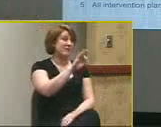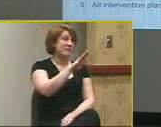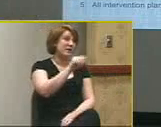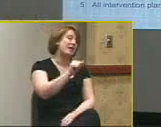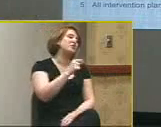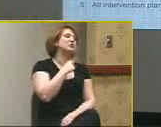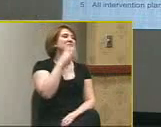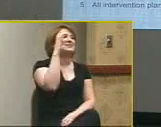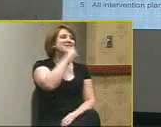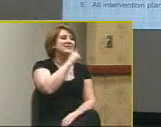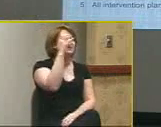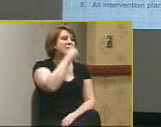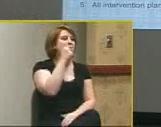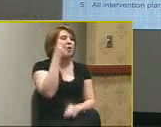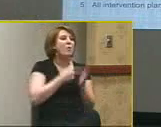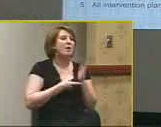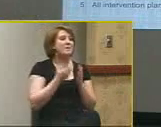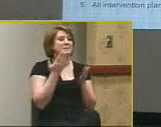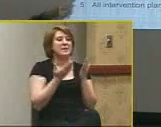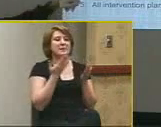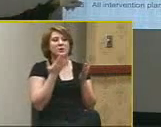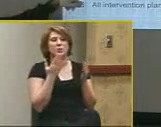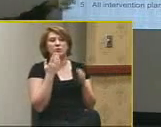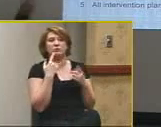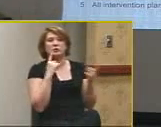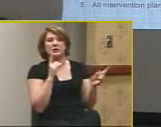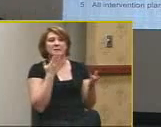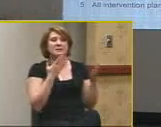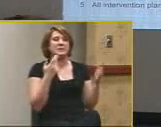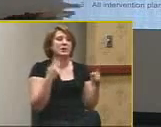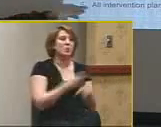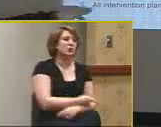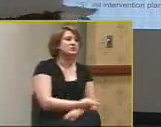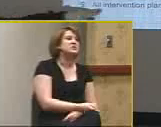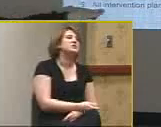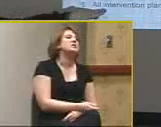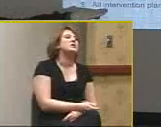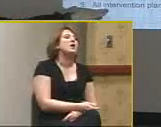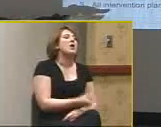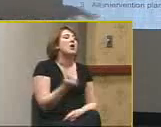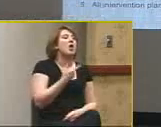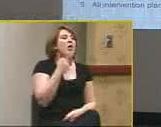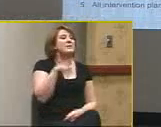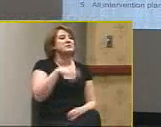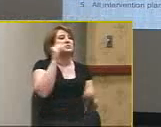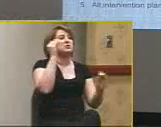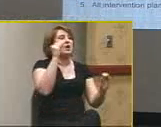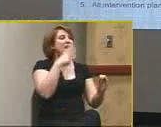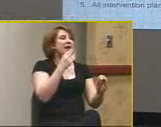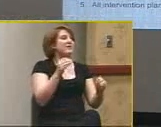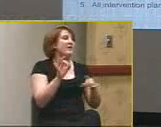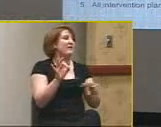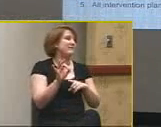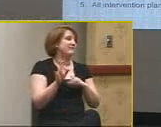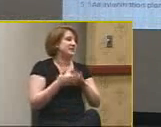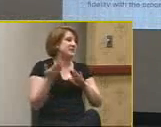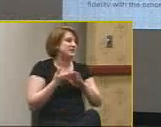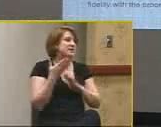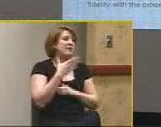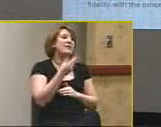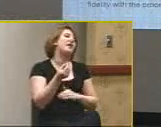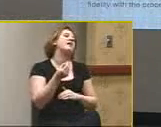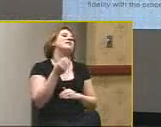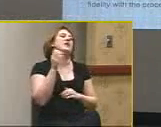a guess at what might work or what might make it worse. All interventions have to be taught and facilitated and evaluated. So these